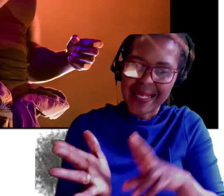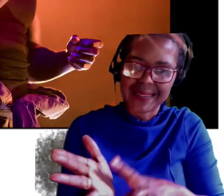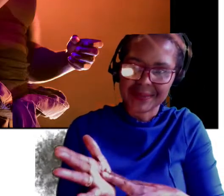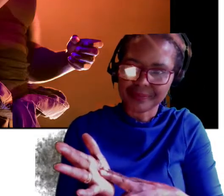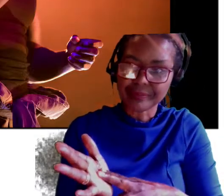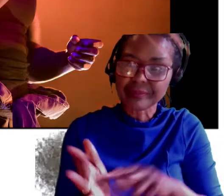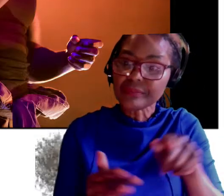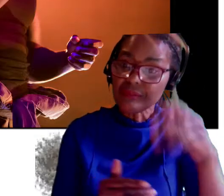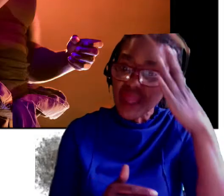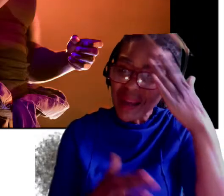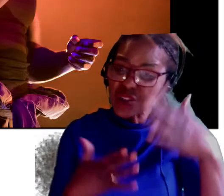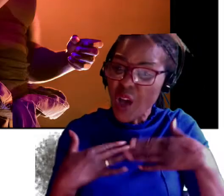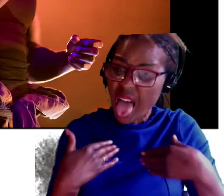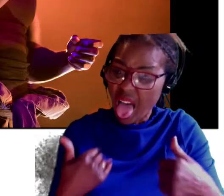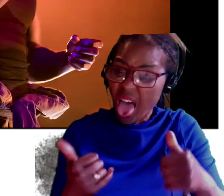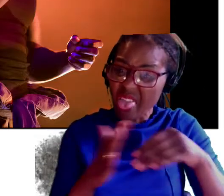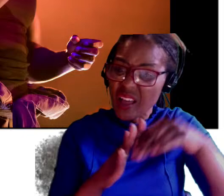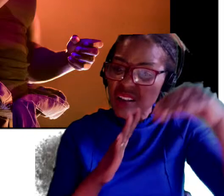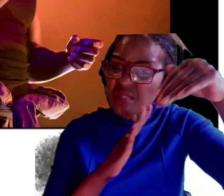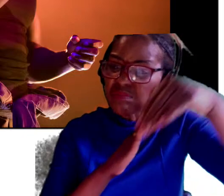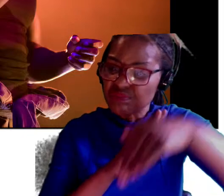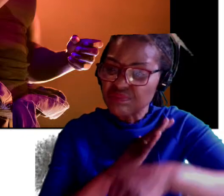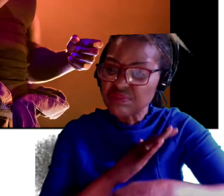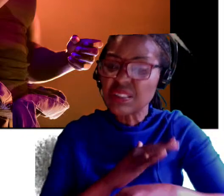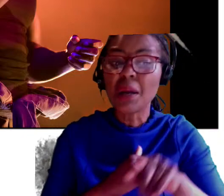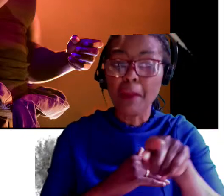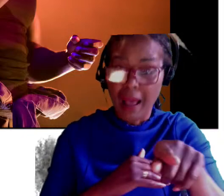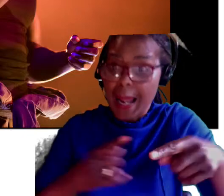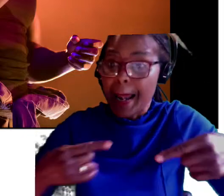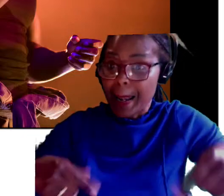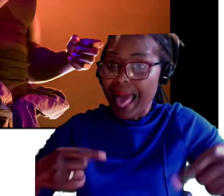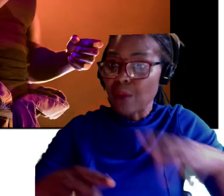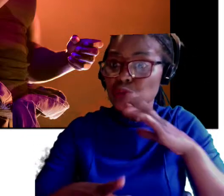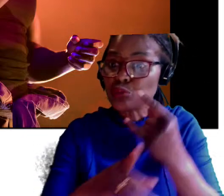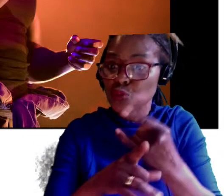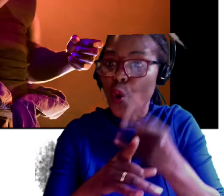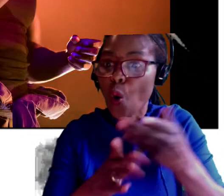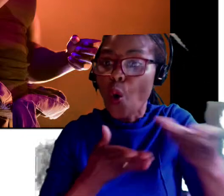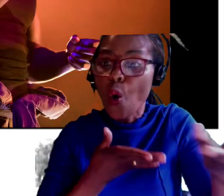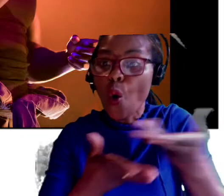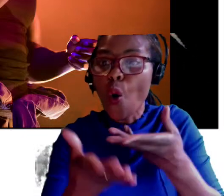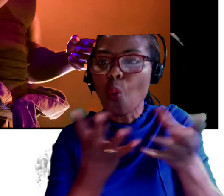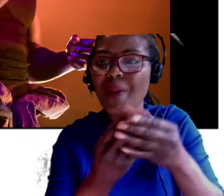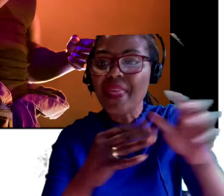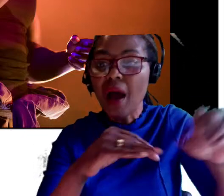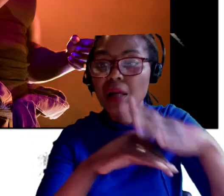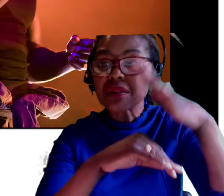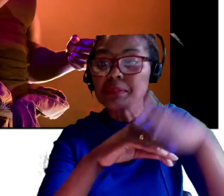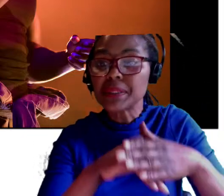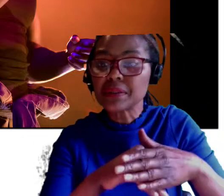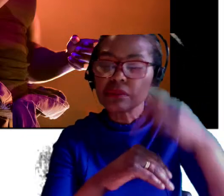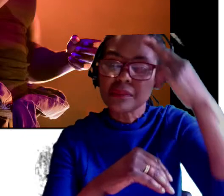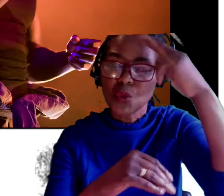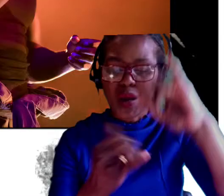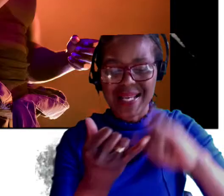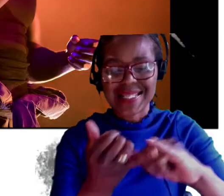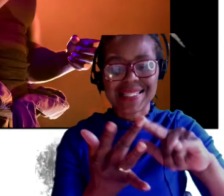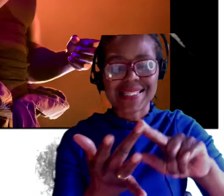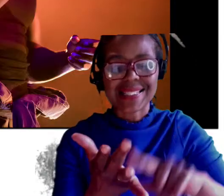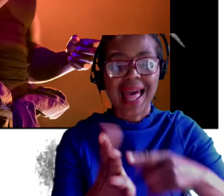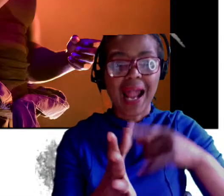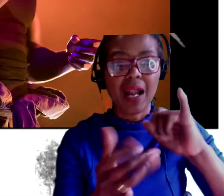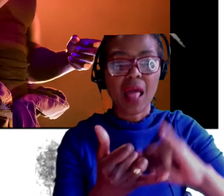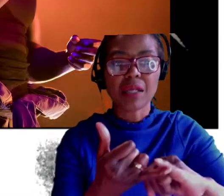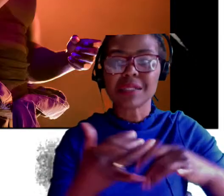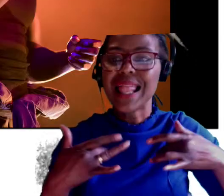he's permitted a limited exchange of audio messages with his husband, Silas, back on Earth.